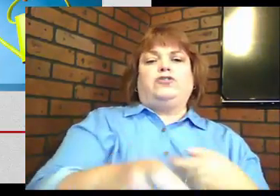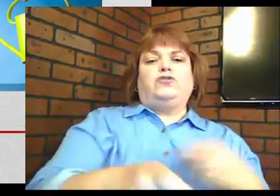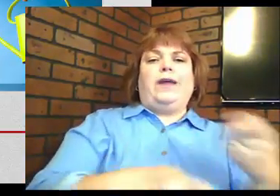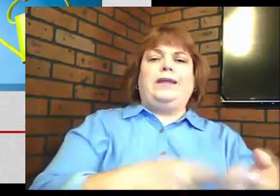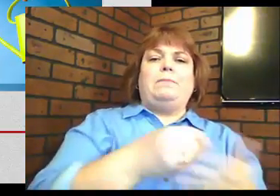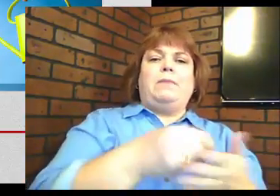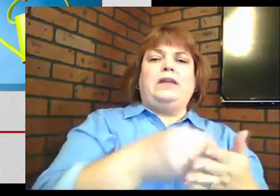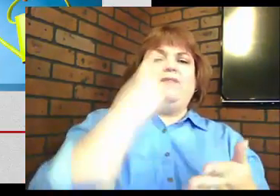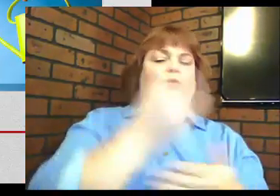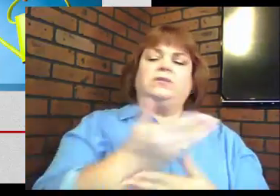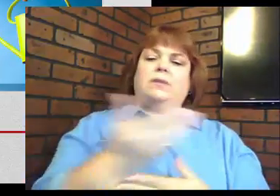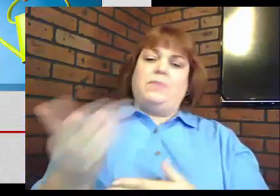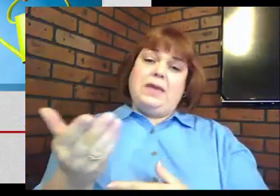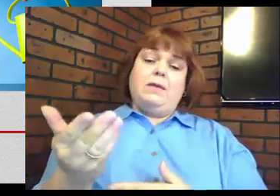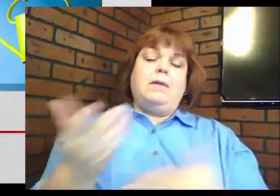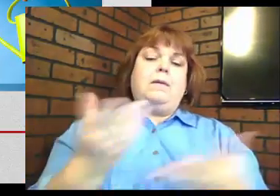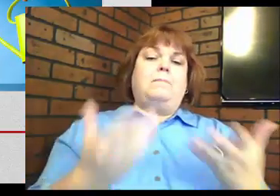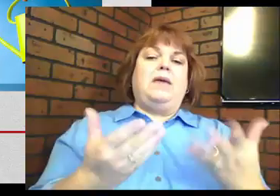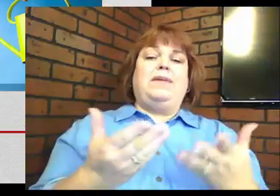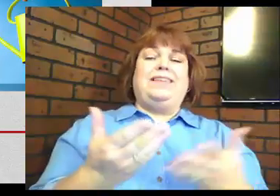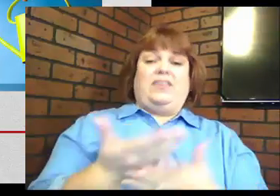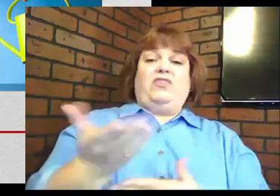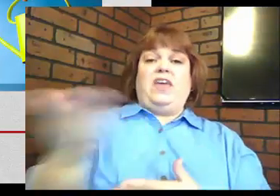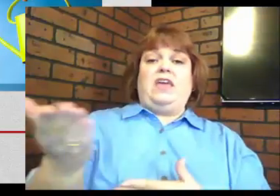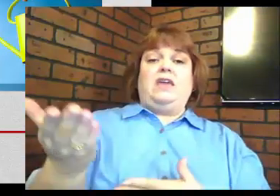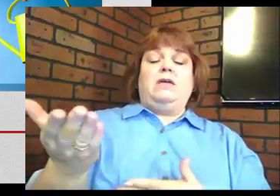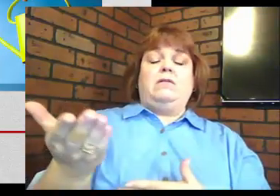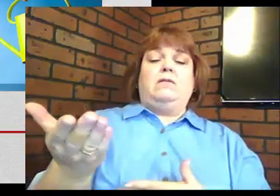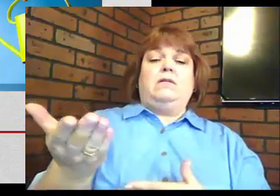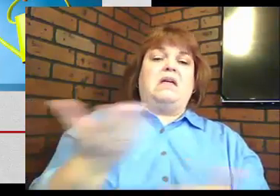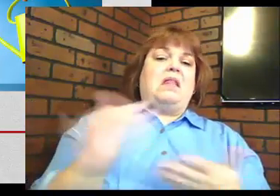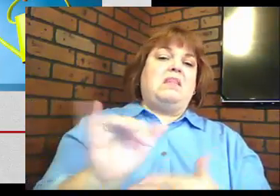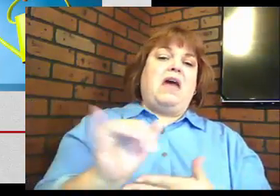yourself. If you